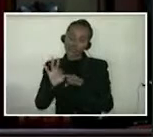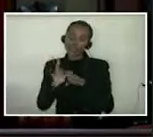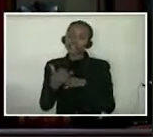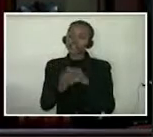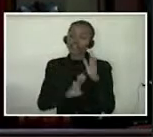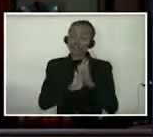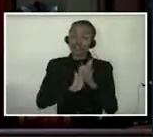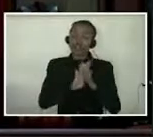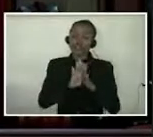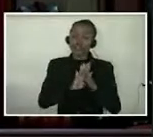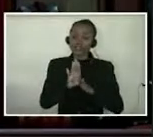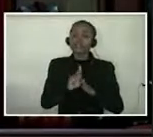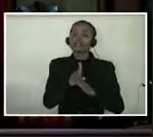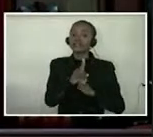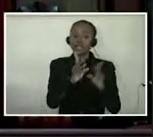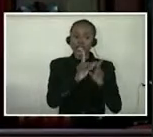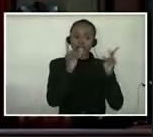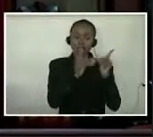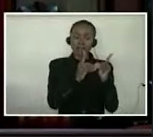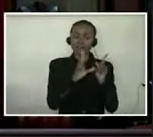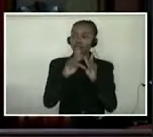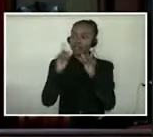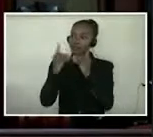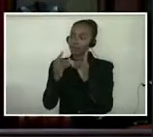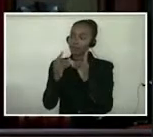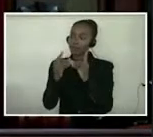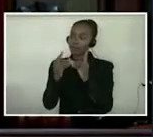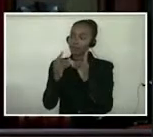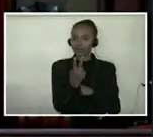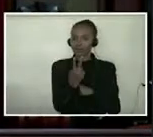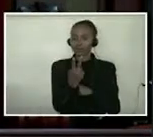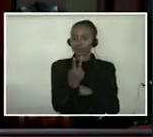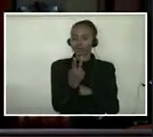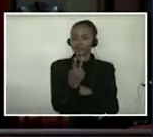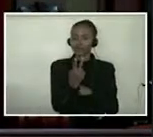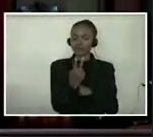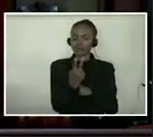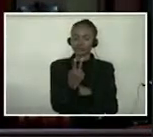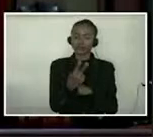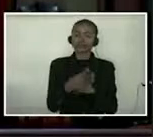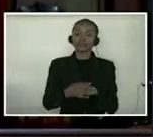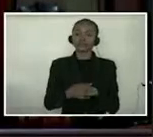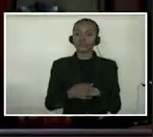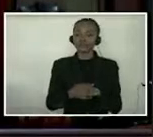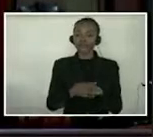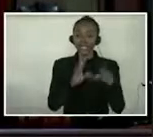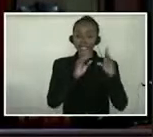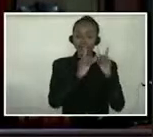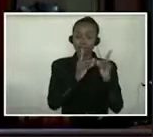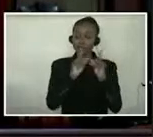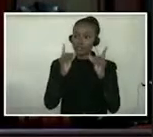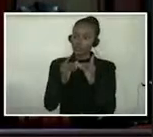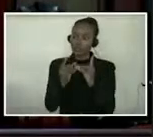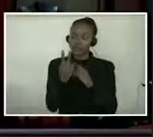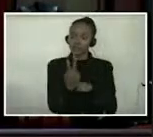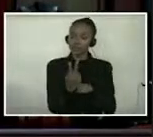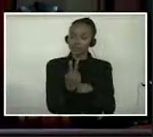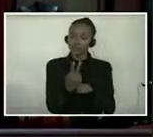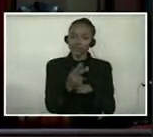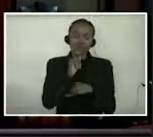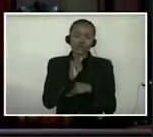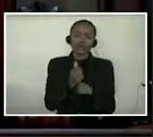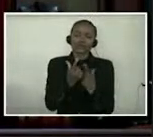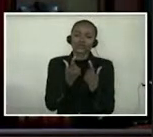these are two departments with different objectives yes they are managed the measure of these two department provisions is not done without